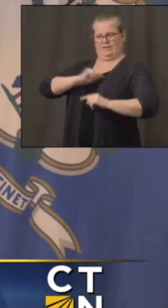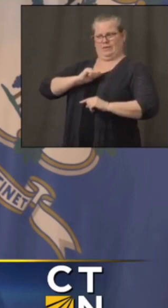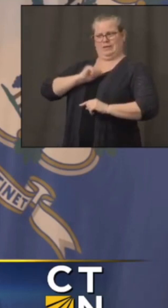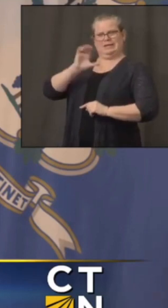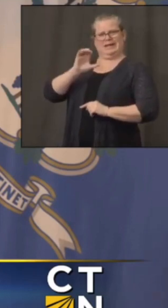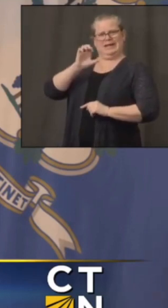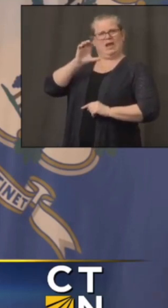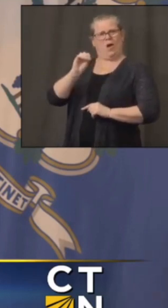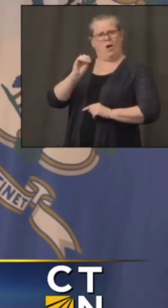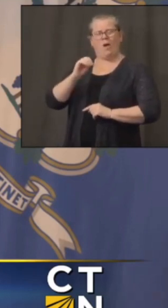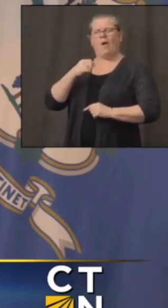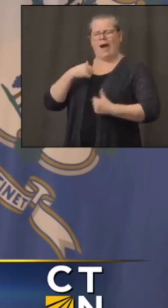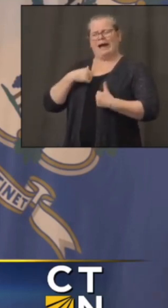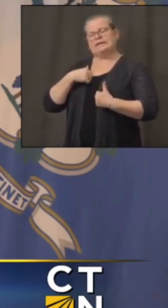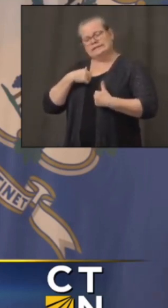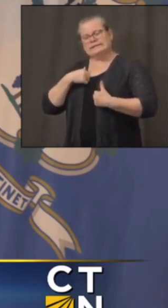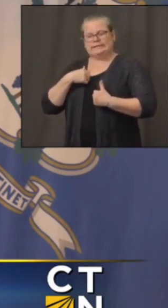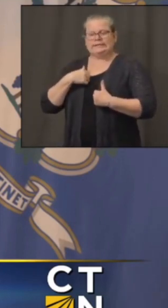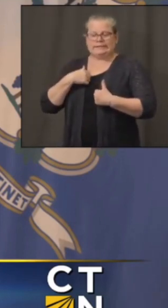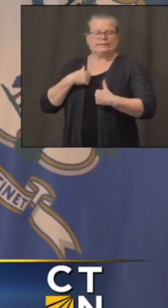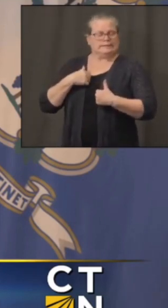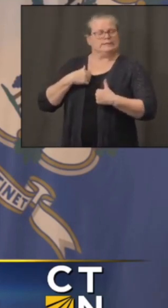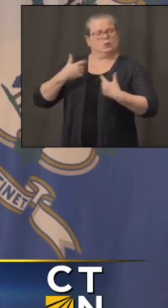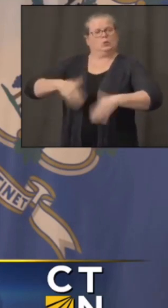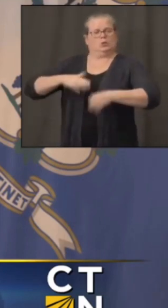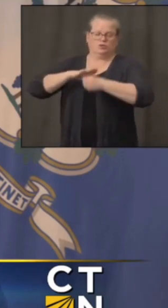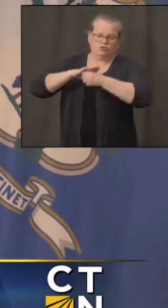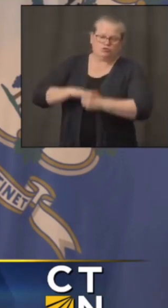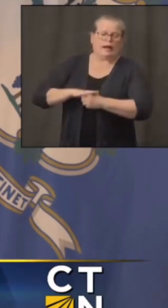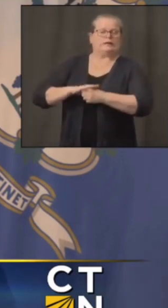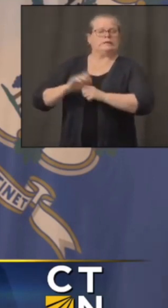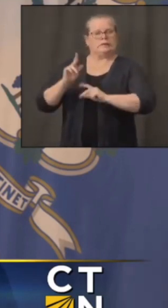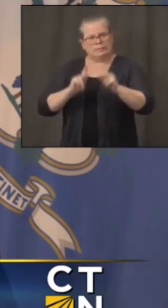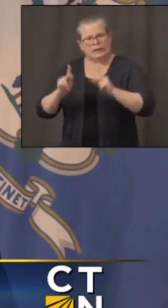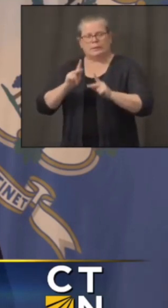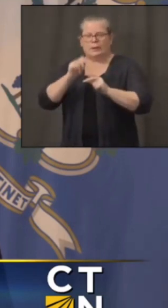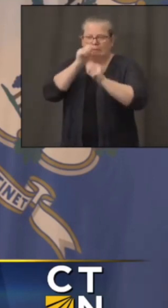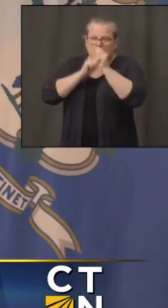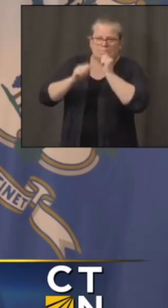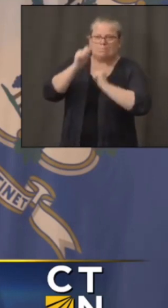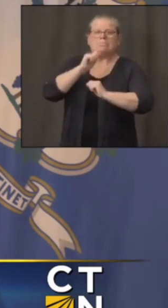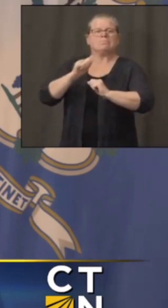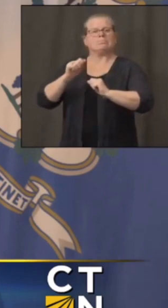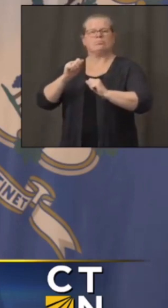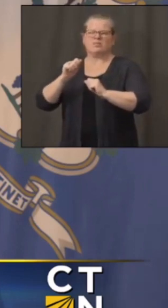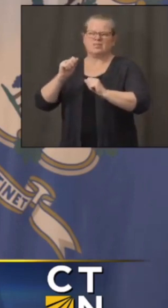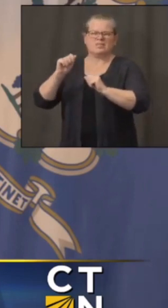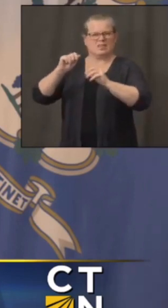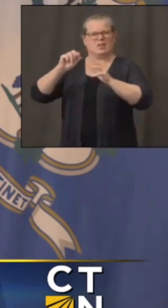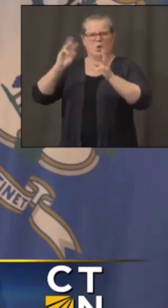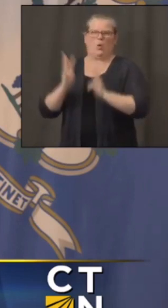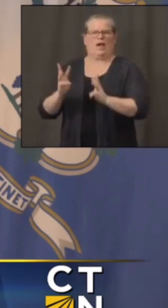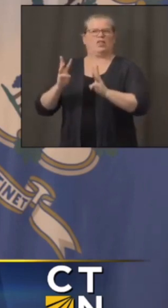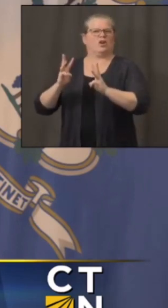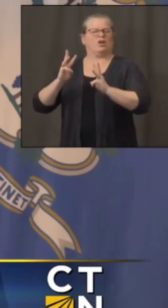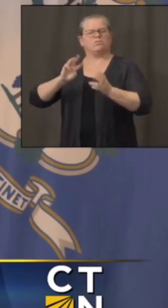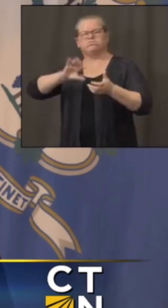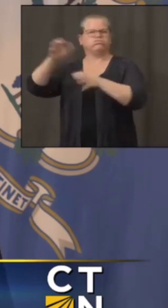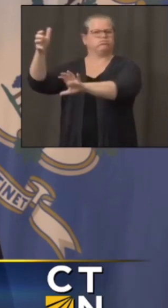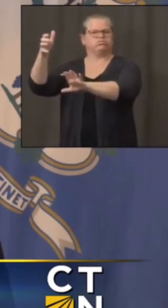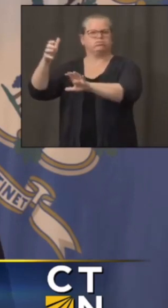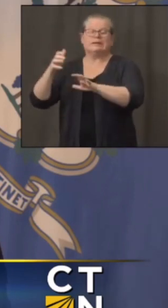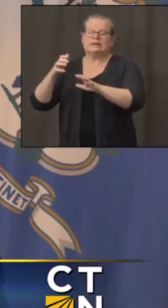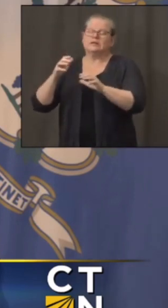going through. Maybe it was a hard storm, but we all know we could have done better. And it costs some of these folks a lot in terms